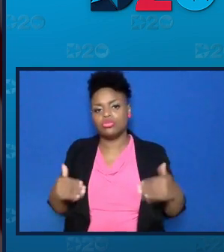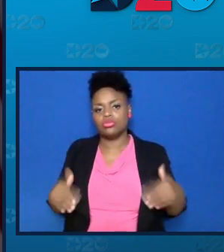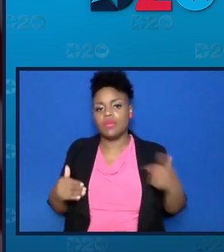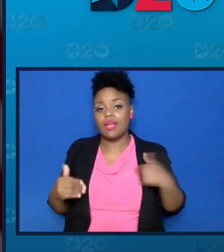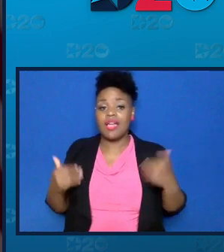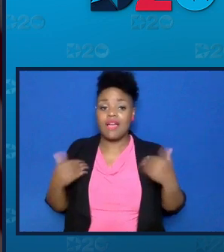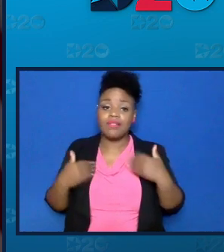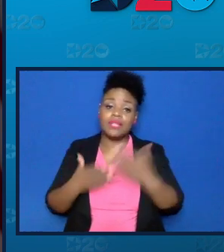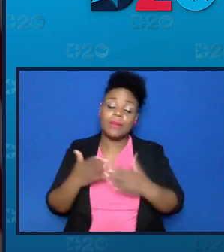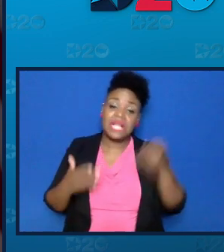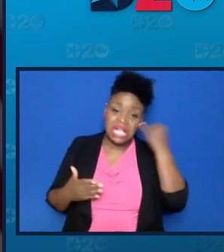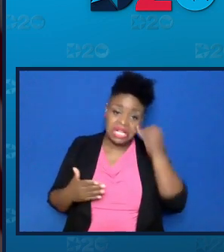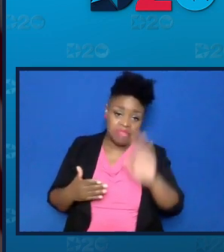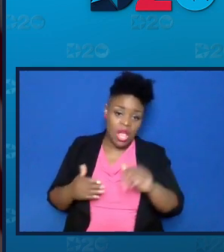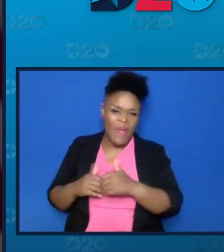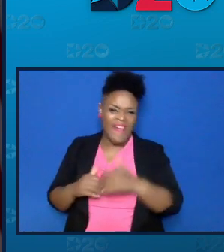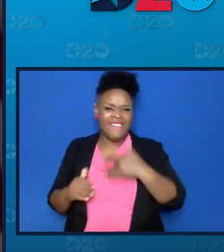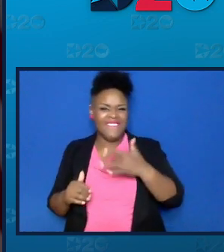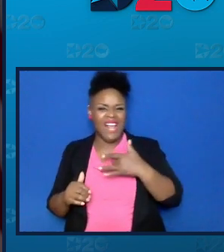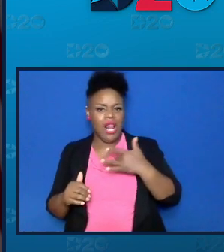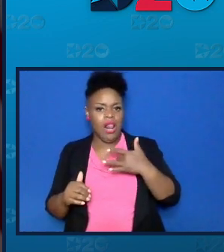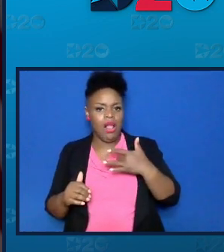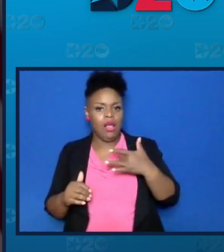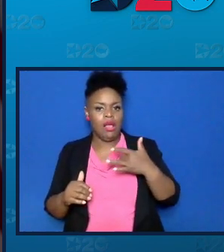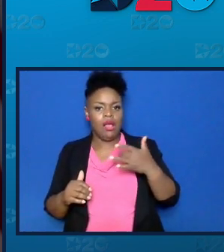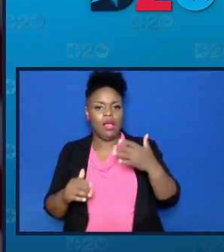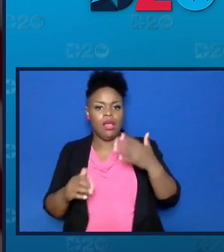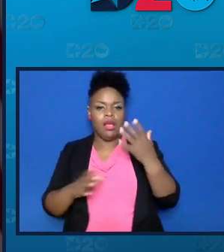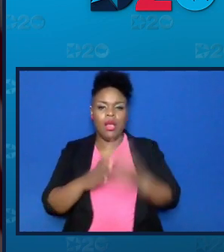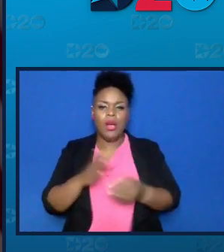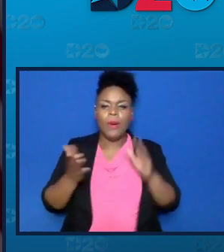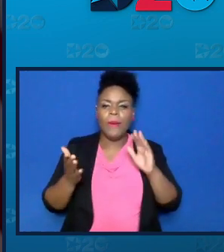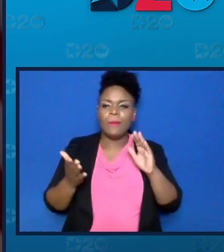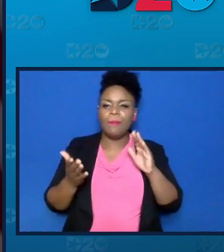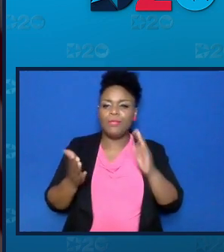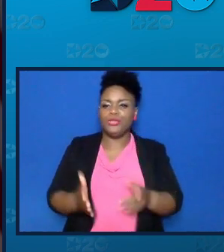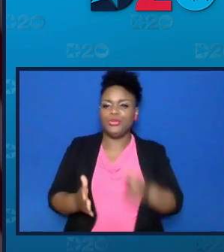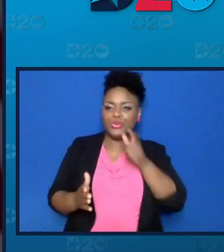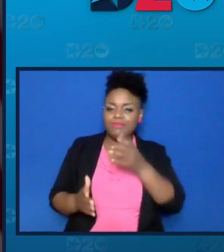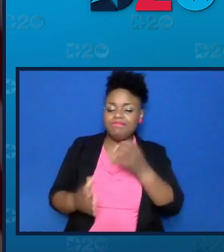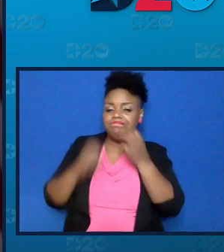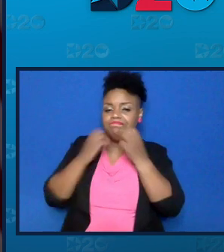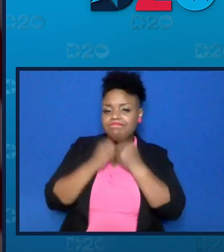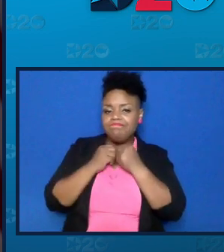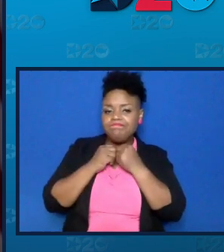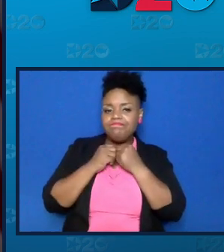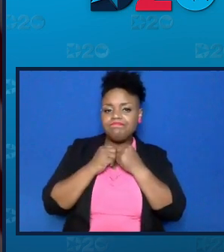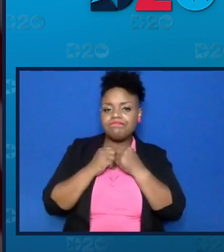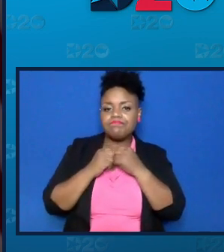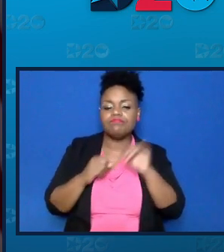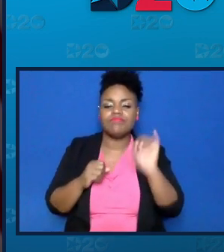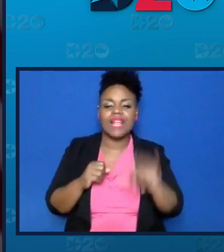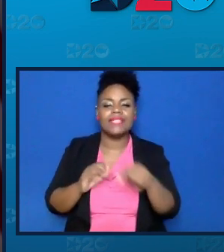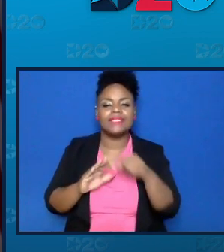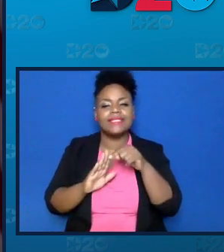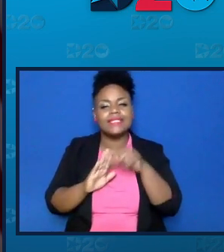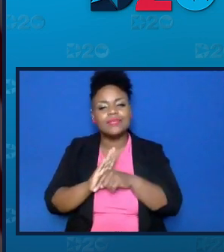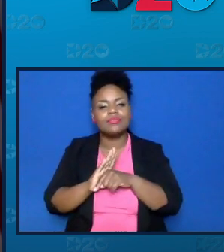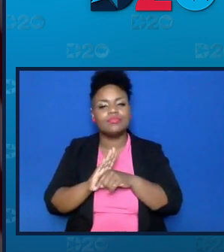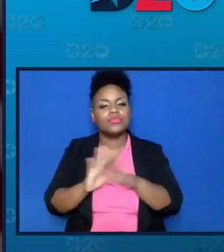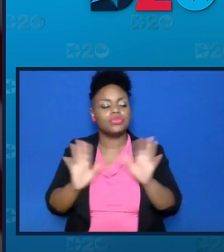to lose someone you love. I know that deep black hole that opens up in the middle of your chest and you feel like you're being sucked into